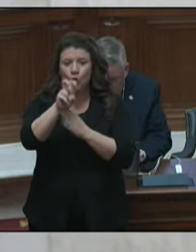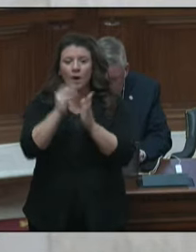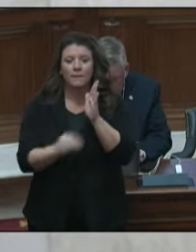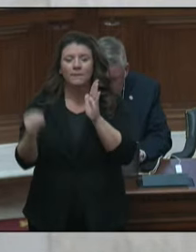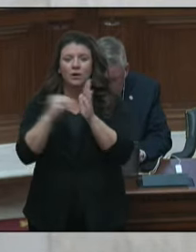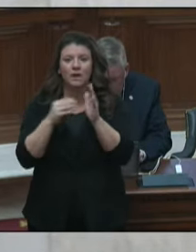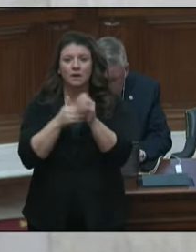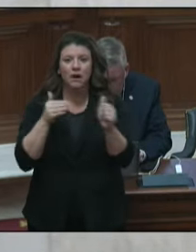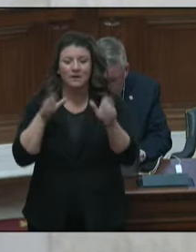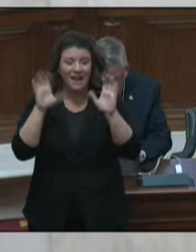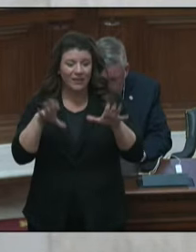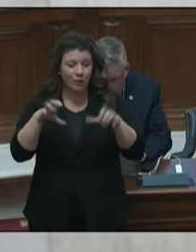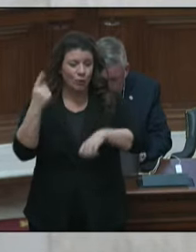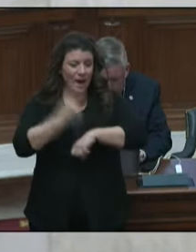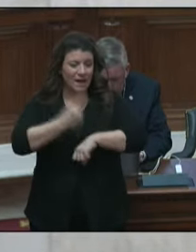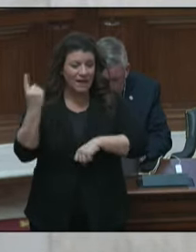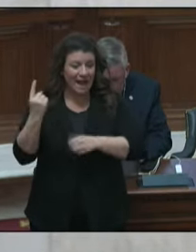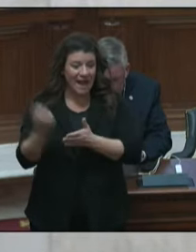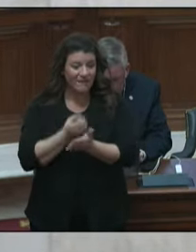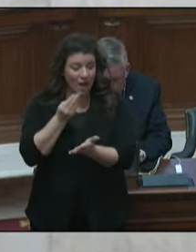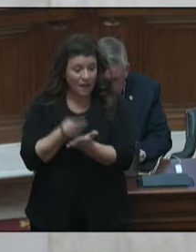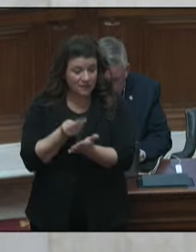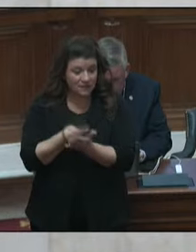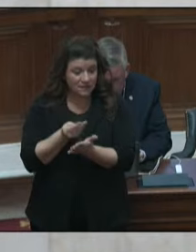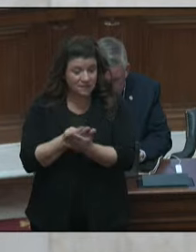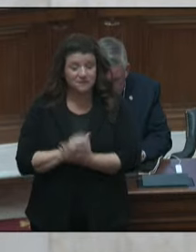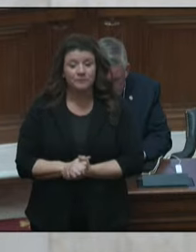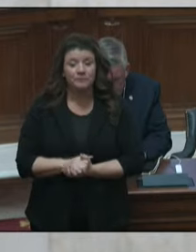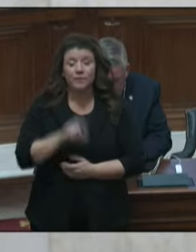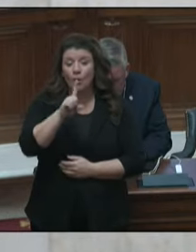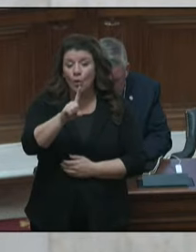$1.2 billion in the rainy day fund,